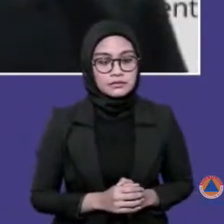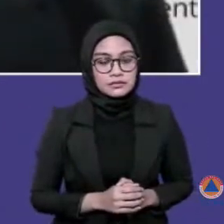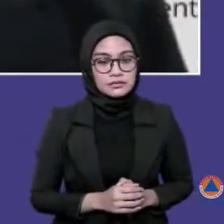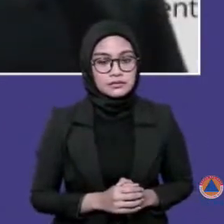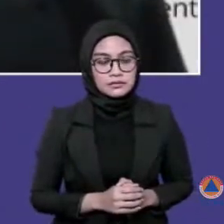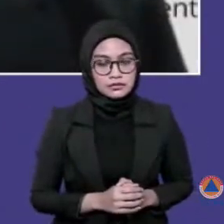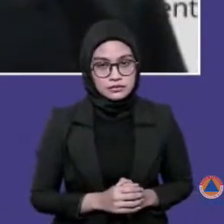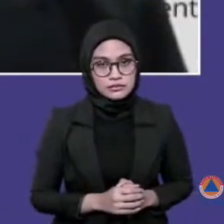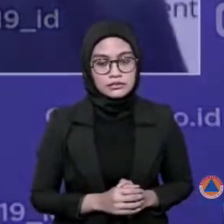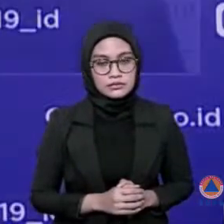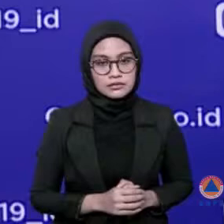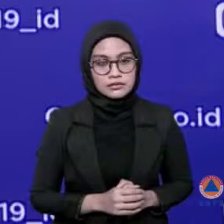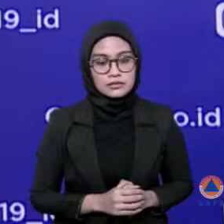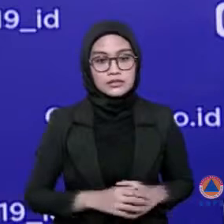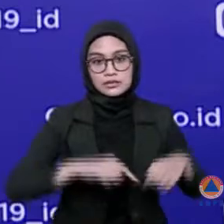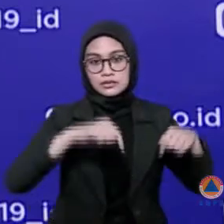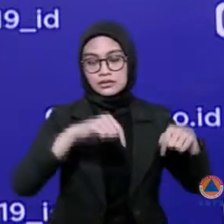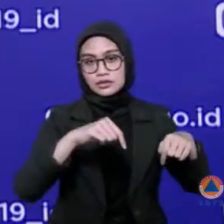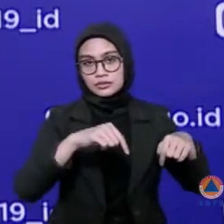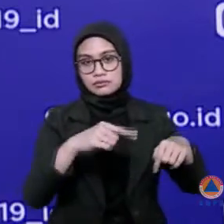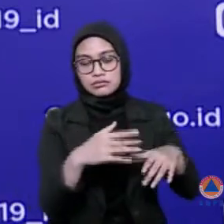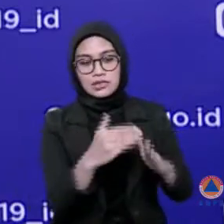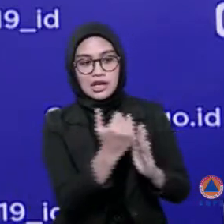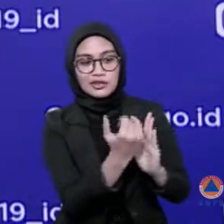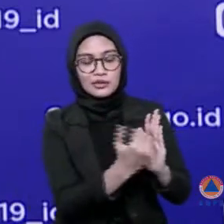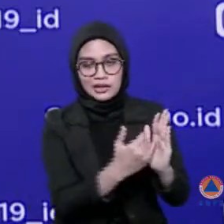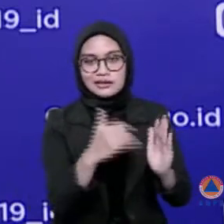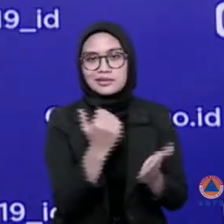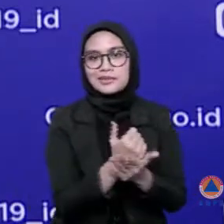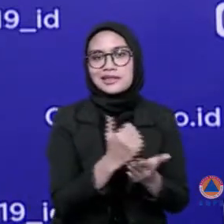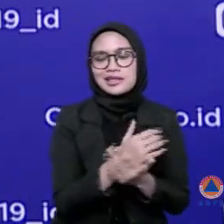policy regarding tourism still remain the same.